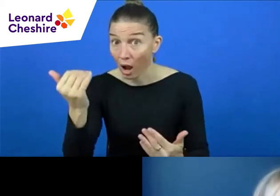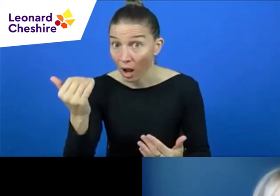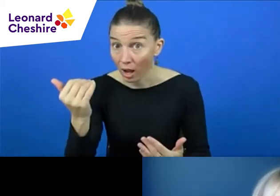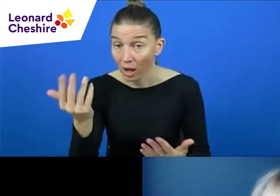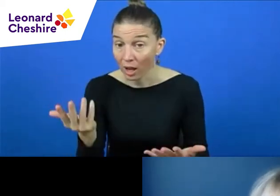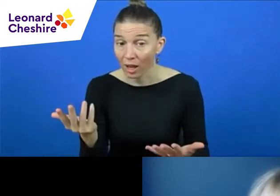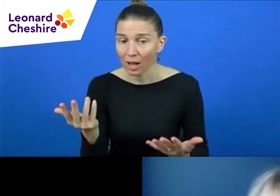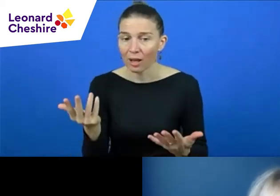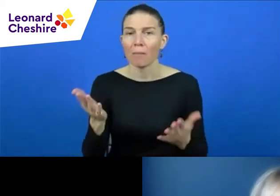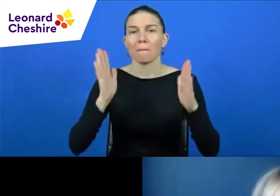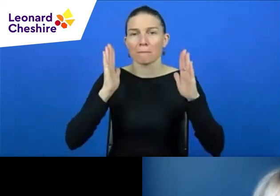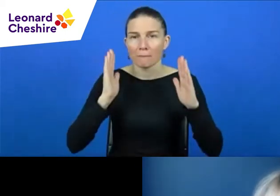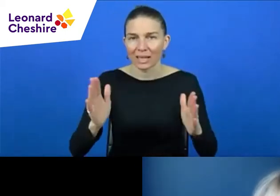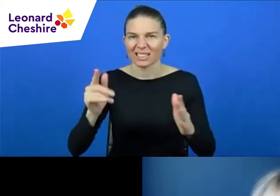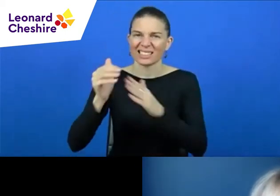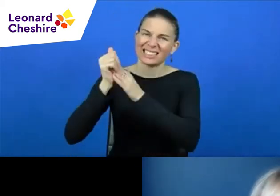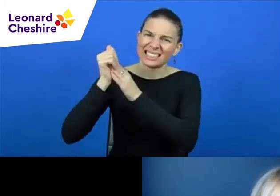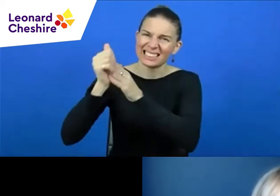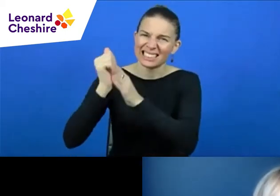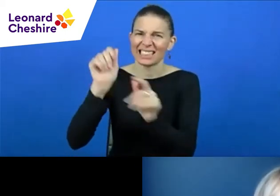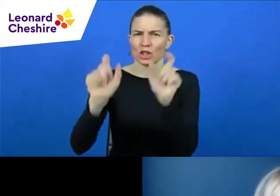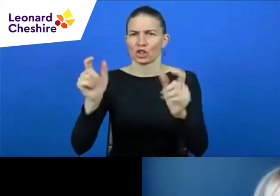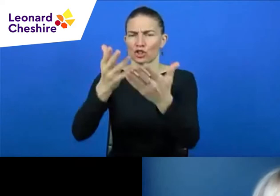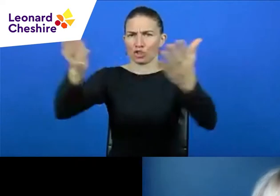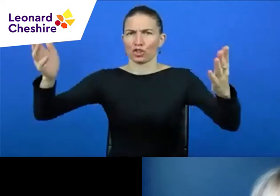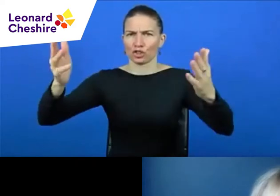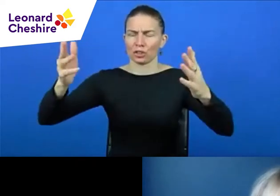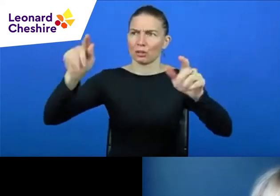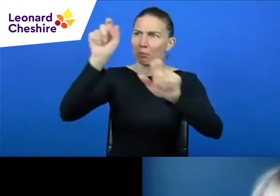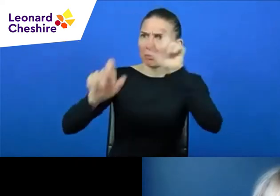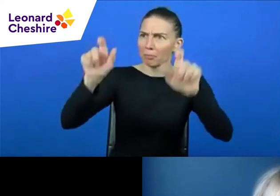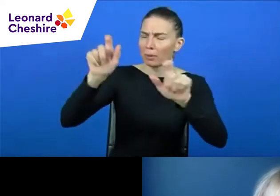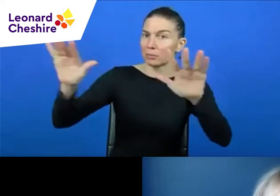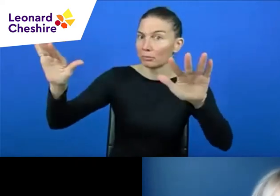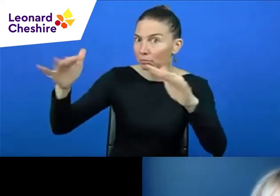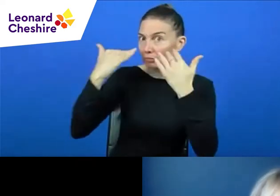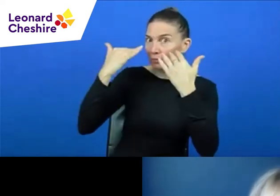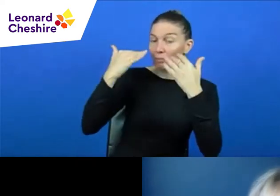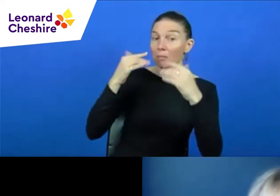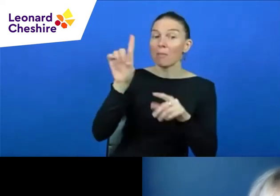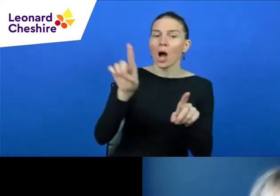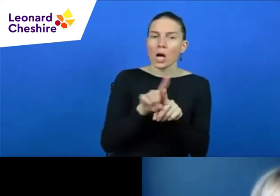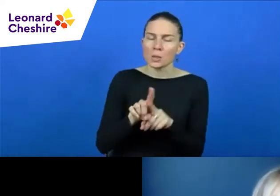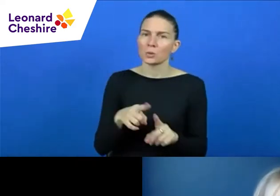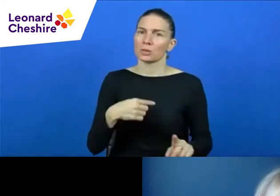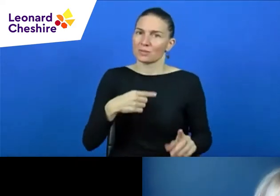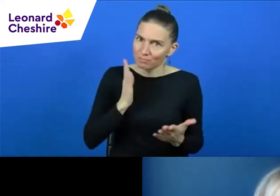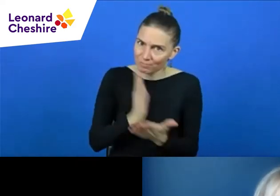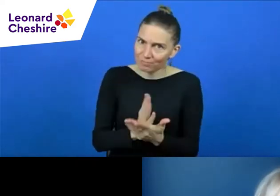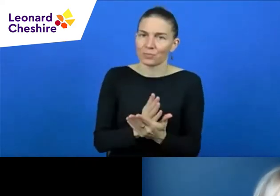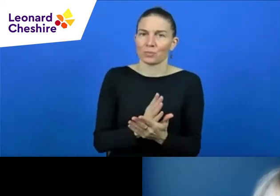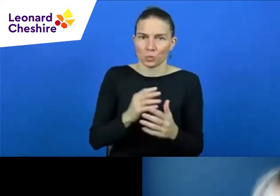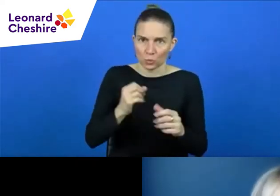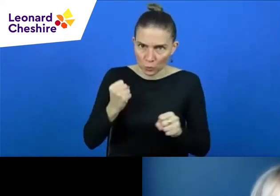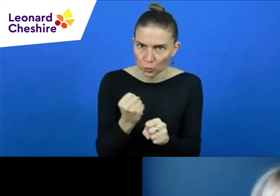if we got the leadership, the attention and the intention and the accountability of those